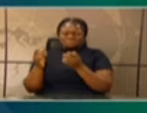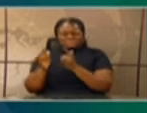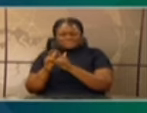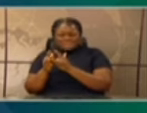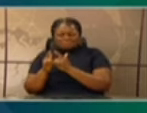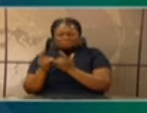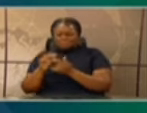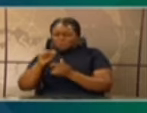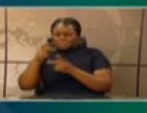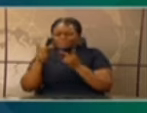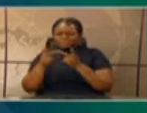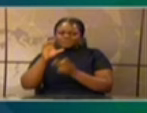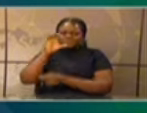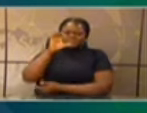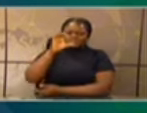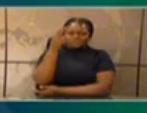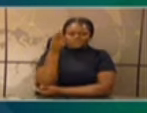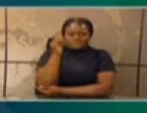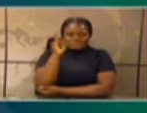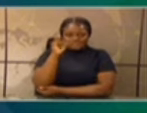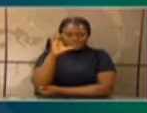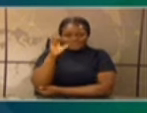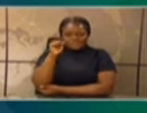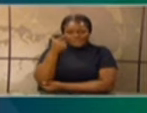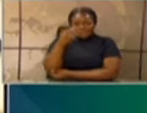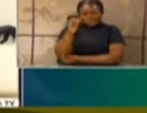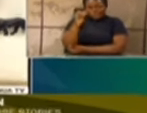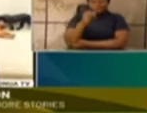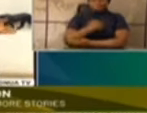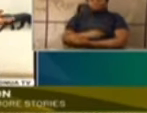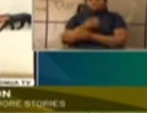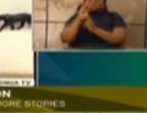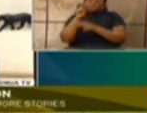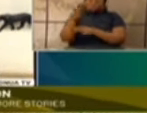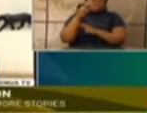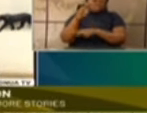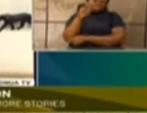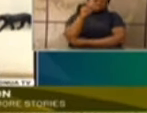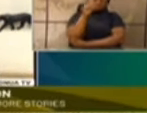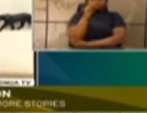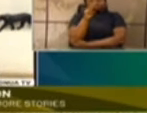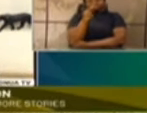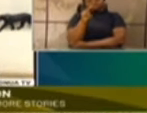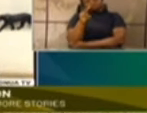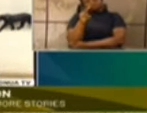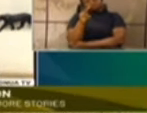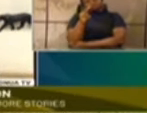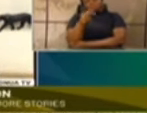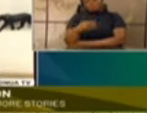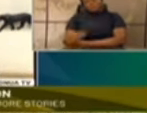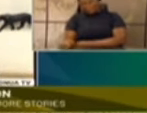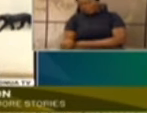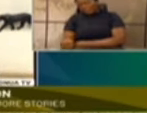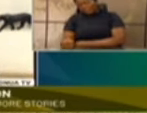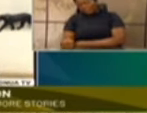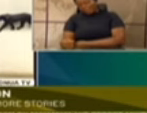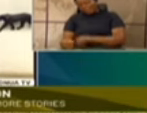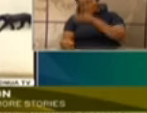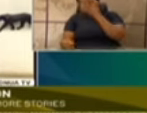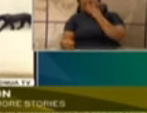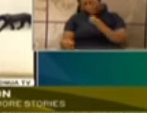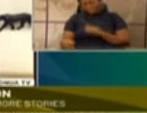Chicago. I was watching closely. Me wuri kwe, I say, akwakura mena mkro, no masomada. Me da fai